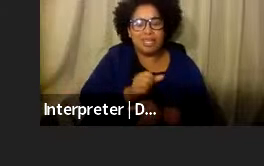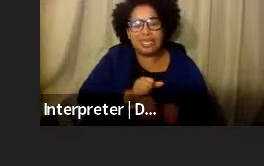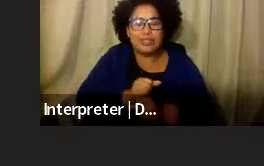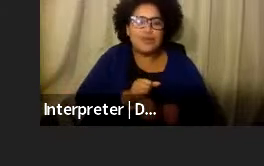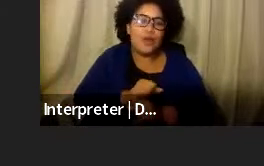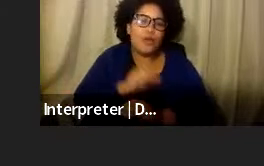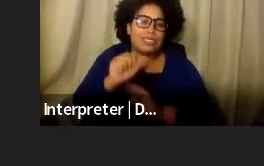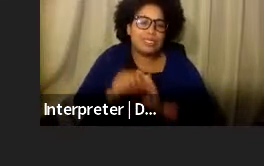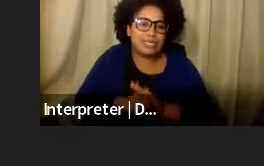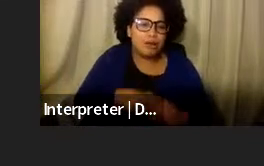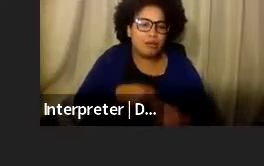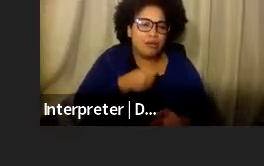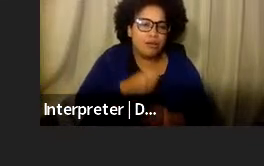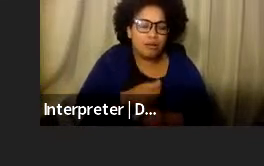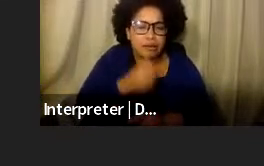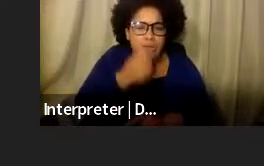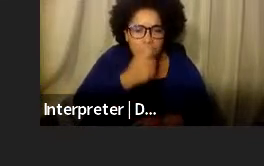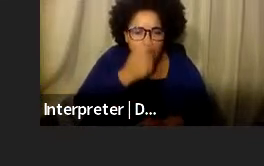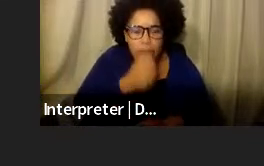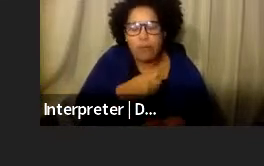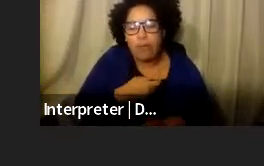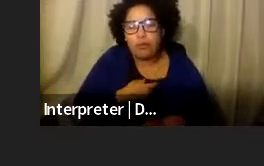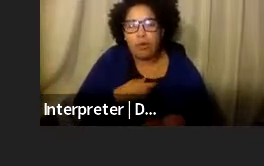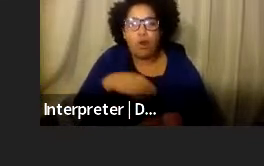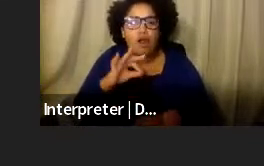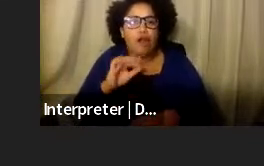colds, and some of us may be getting the flu every year.